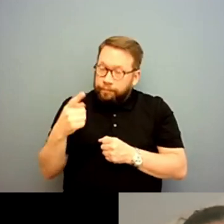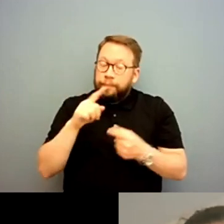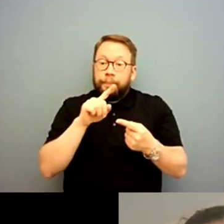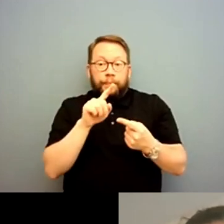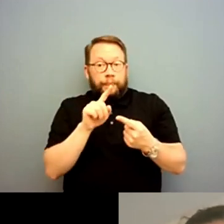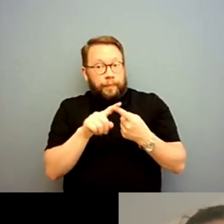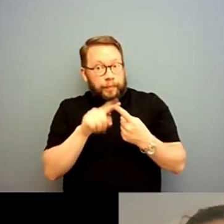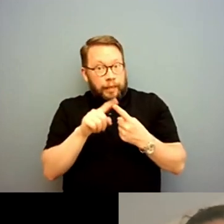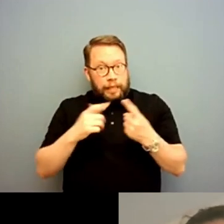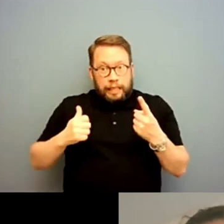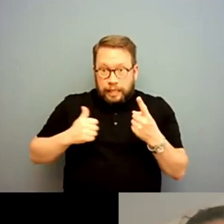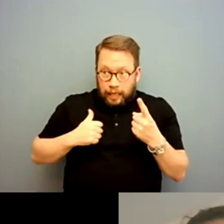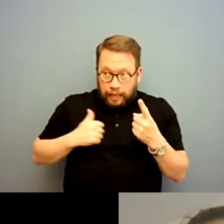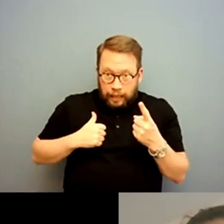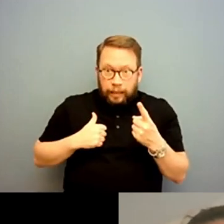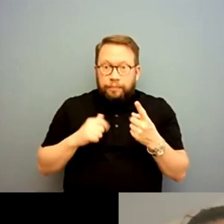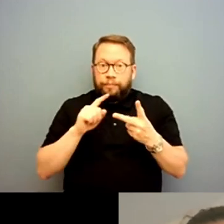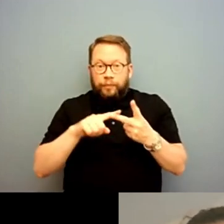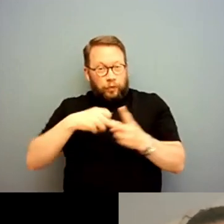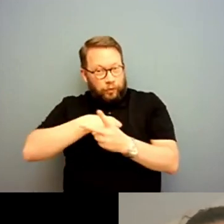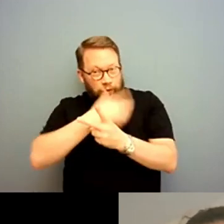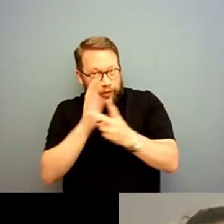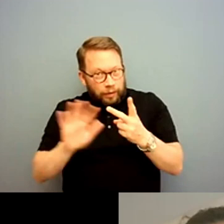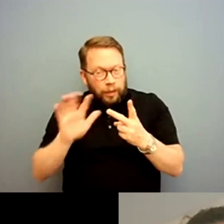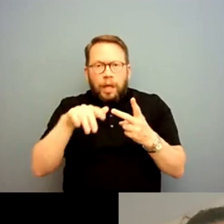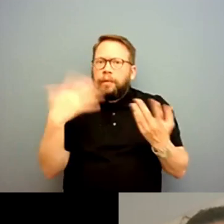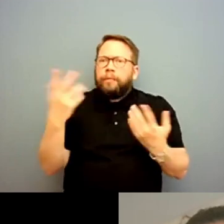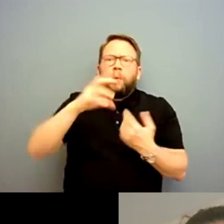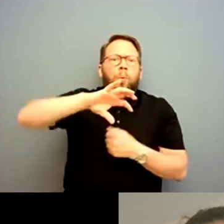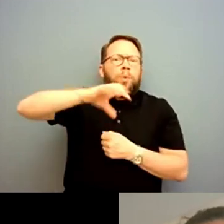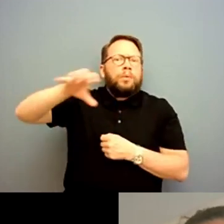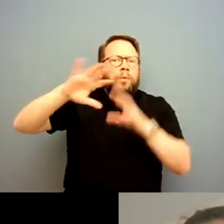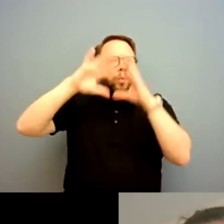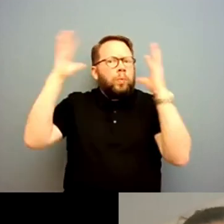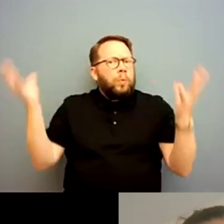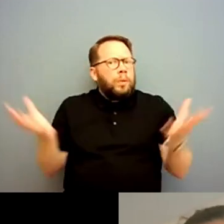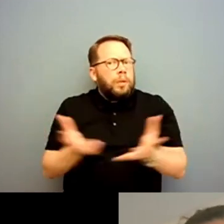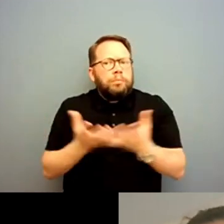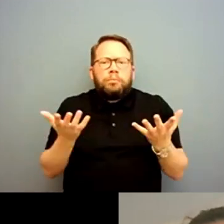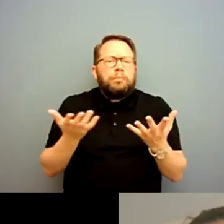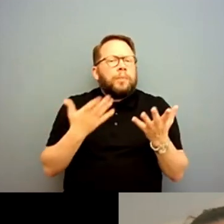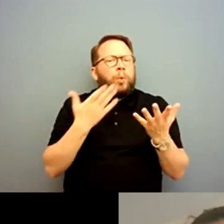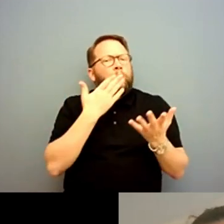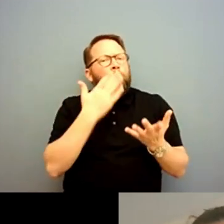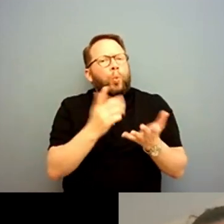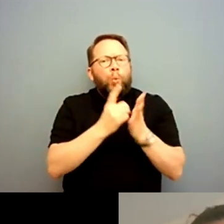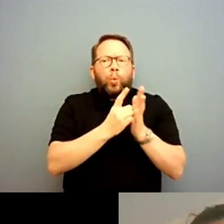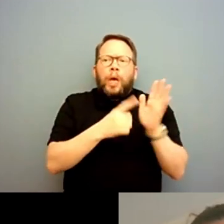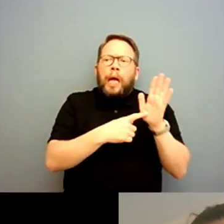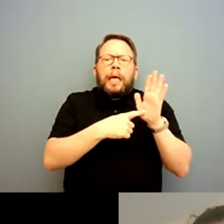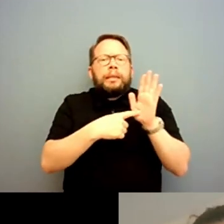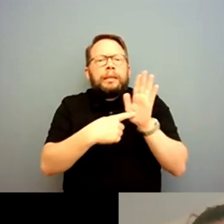or state parties to the convention that might be good examples for us to learn from?